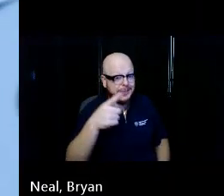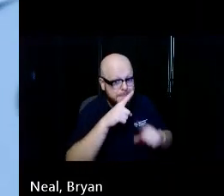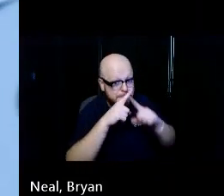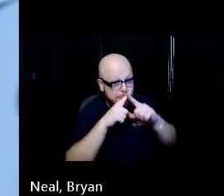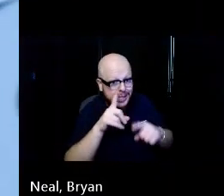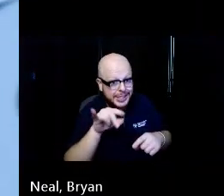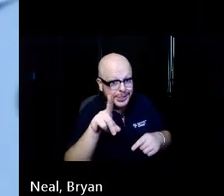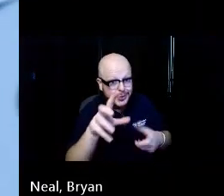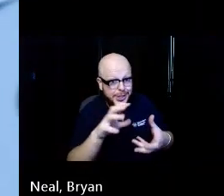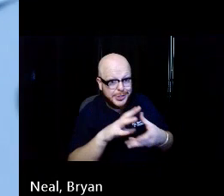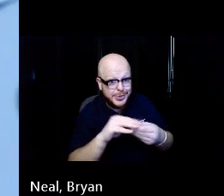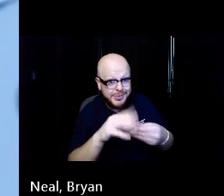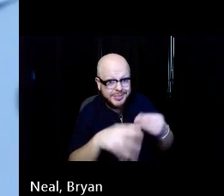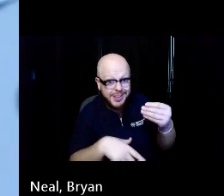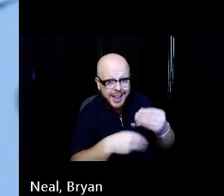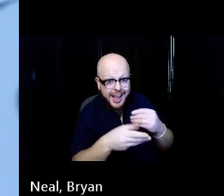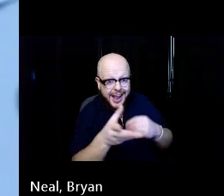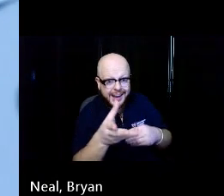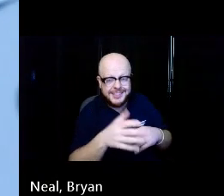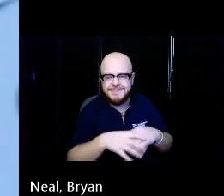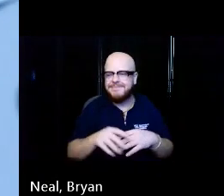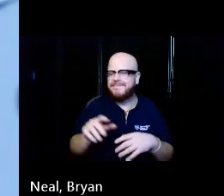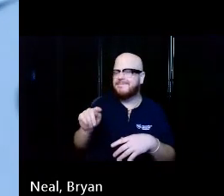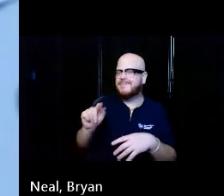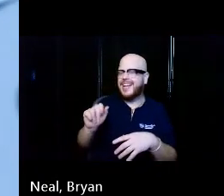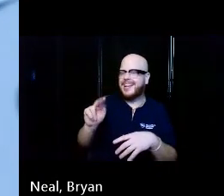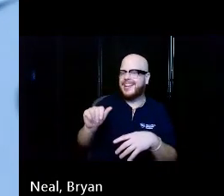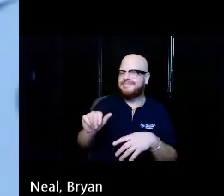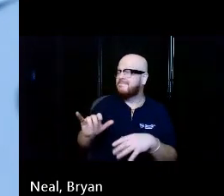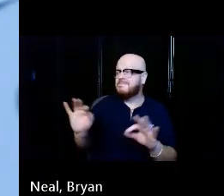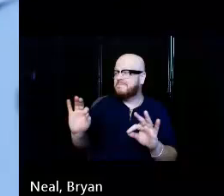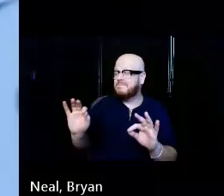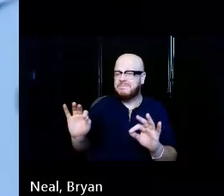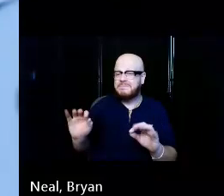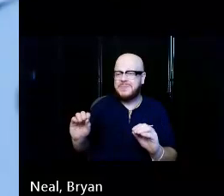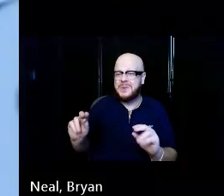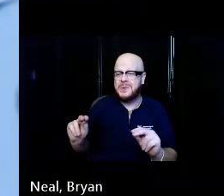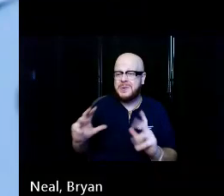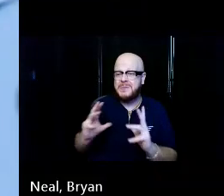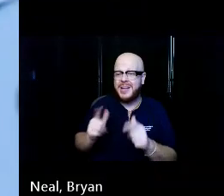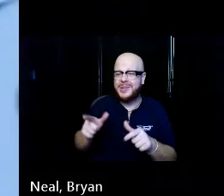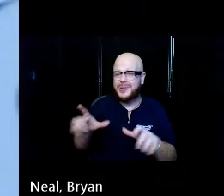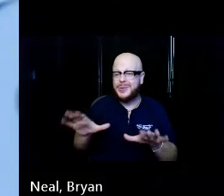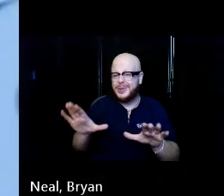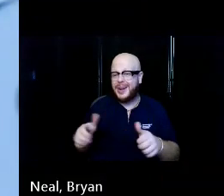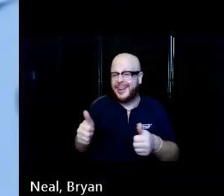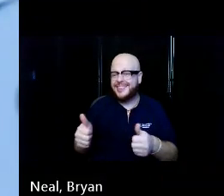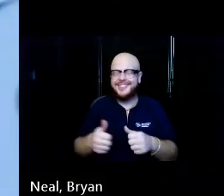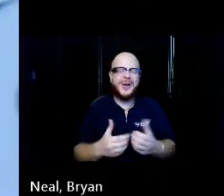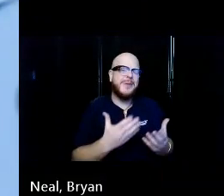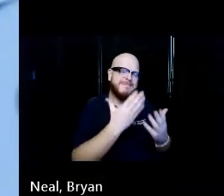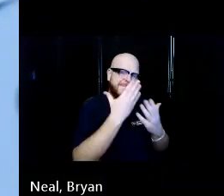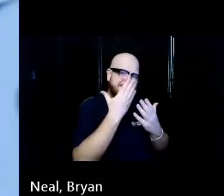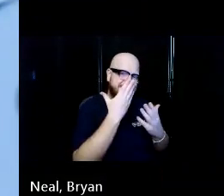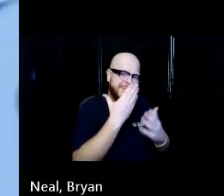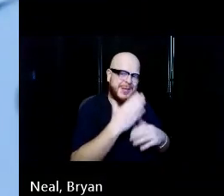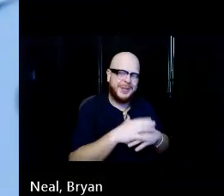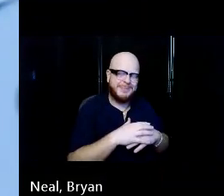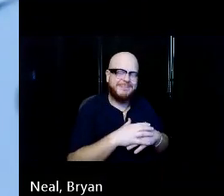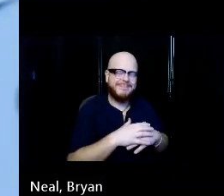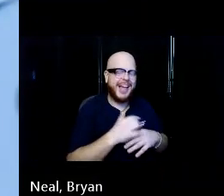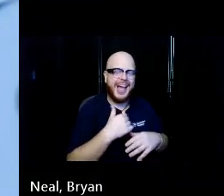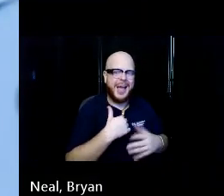questions? Nope, I'm good. You're doing great, Julie. Okay, I just didn't want to miss out on that.